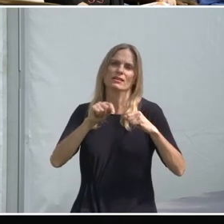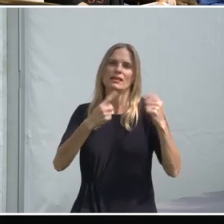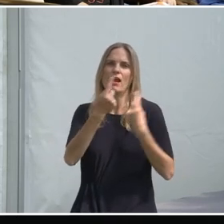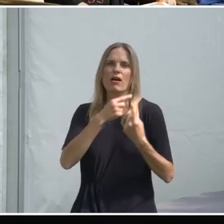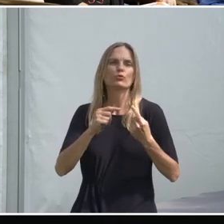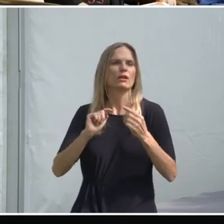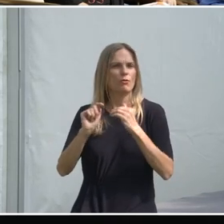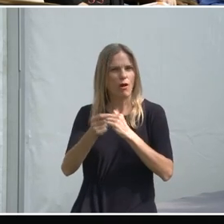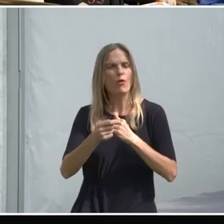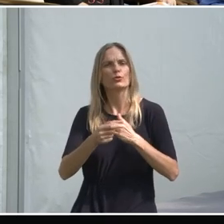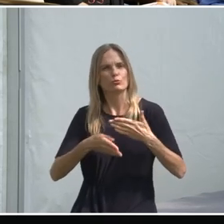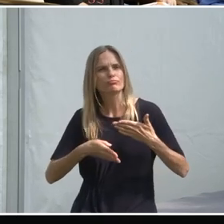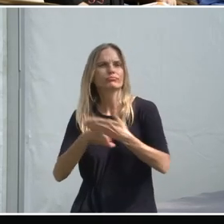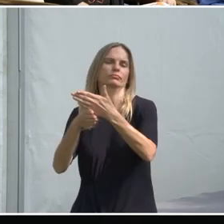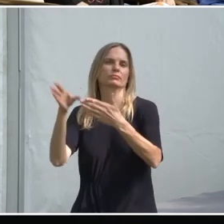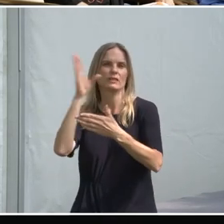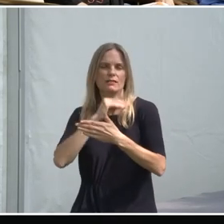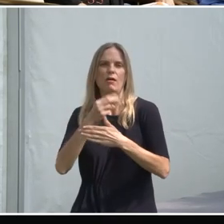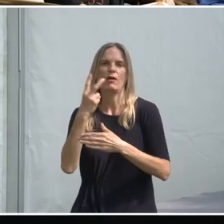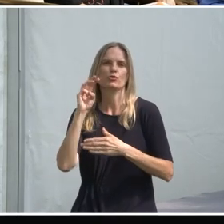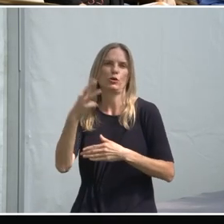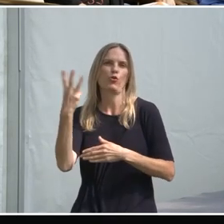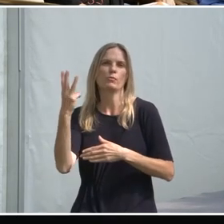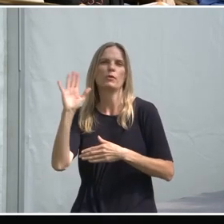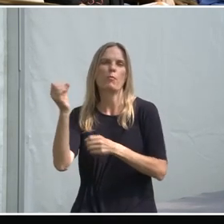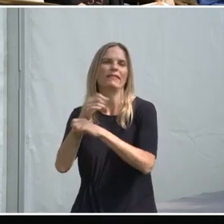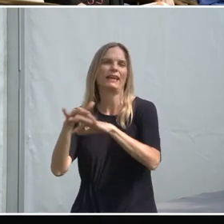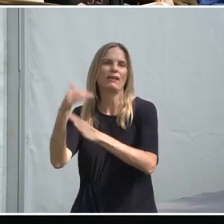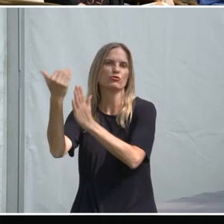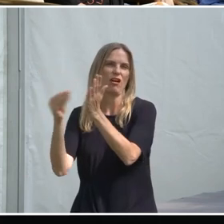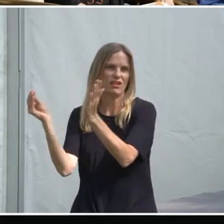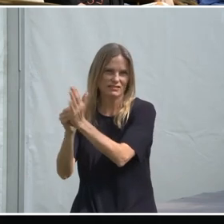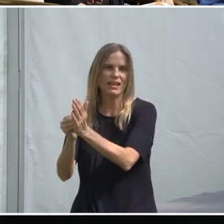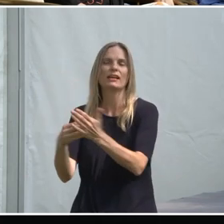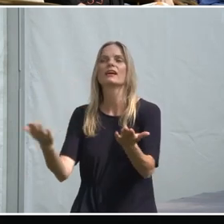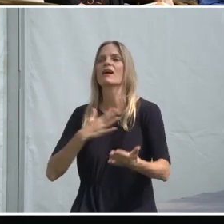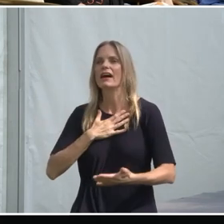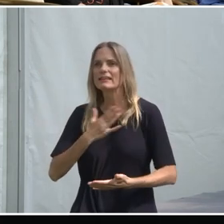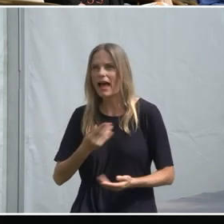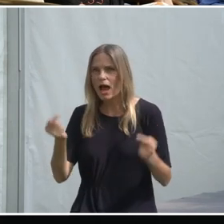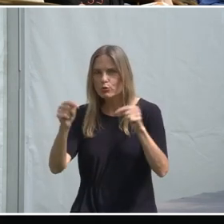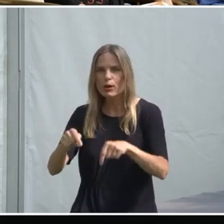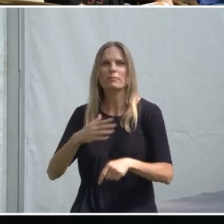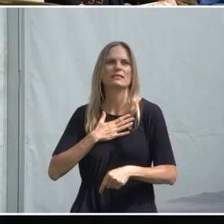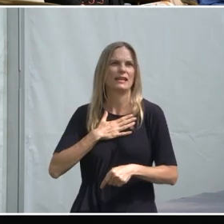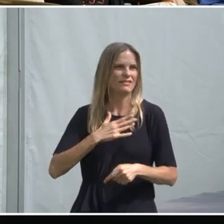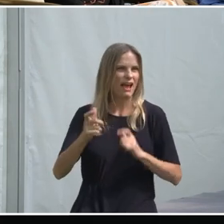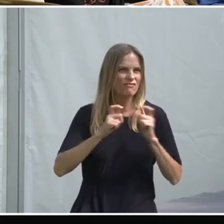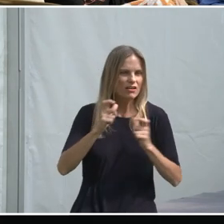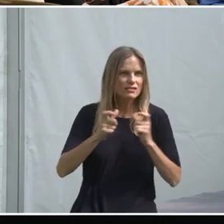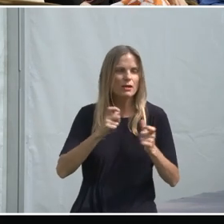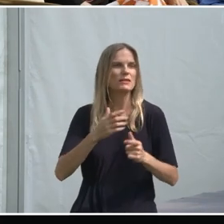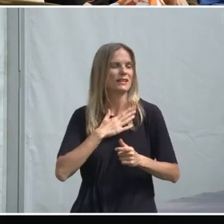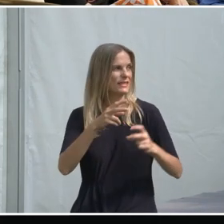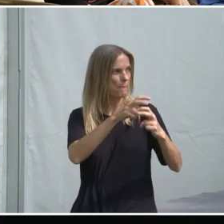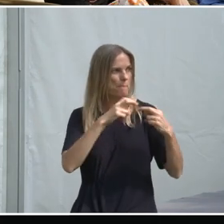connection with their Vision 2030. Thanks for prioritizing to be here. Thanks for asking questions. Thanks to our really competent panel,